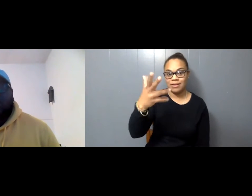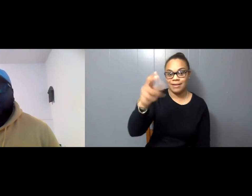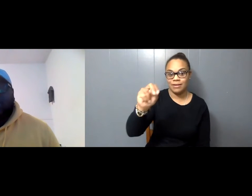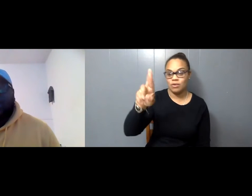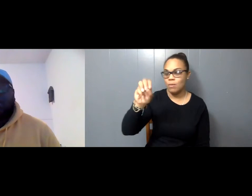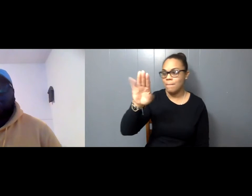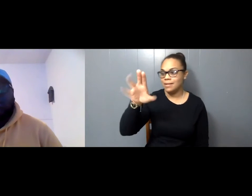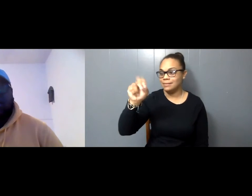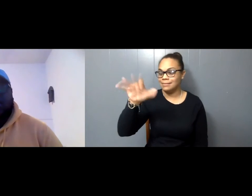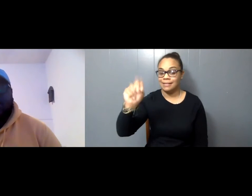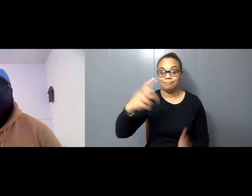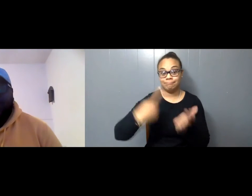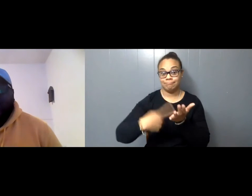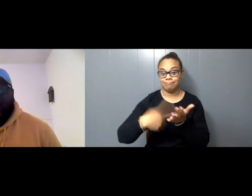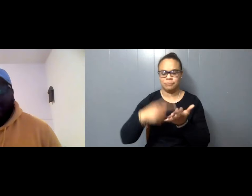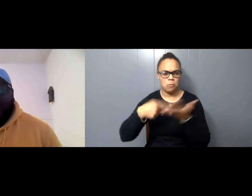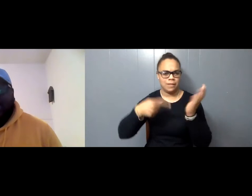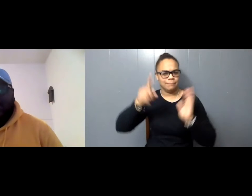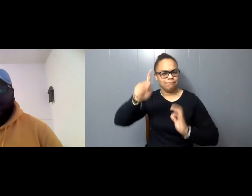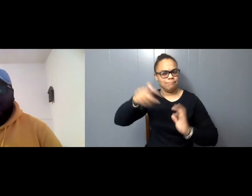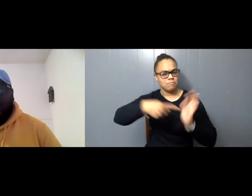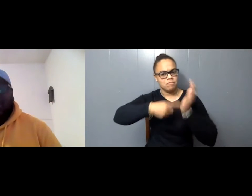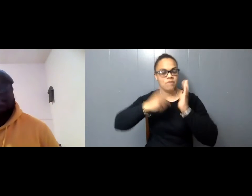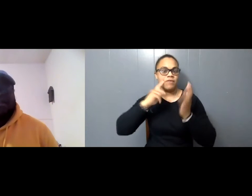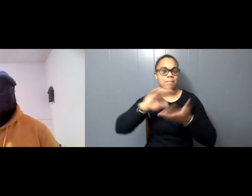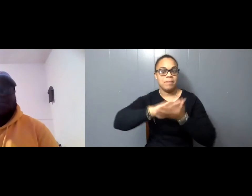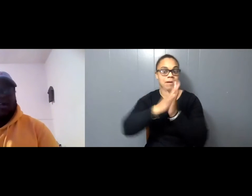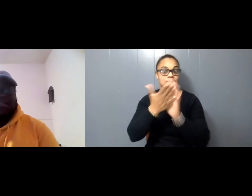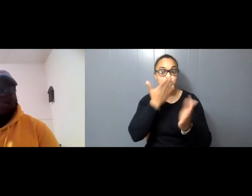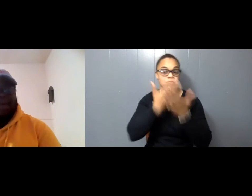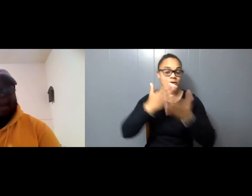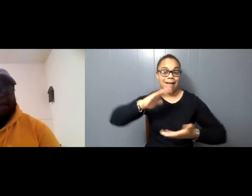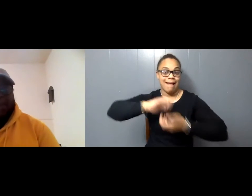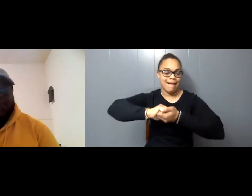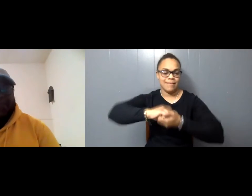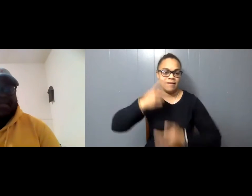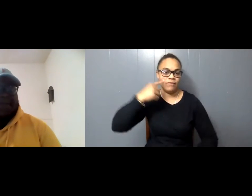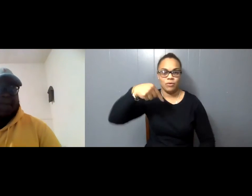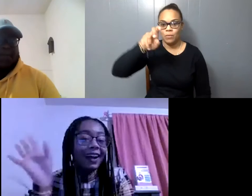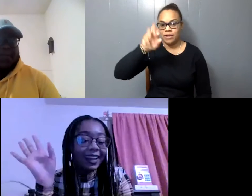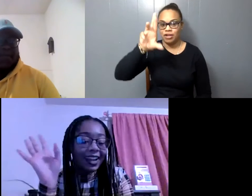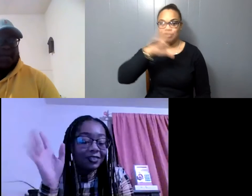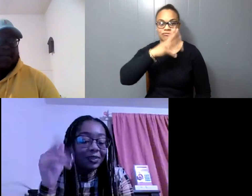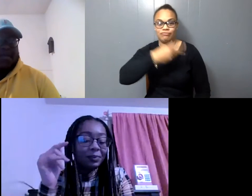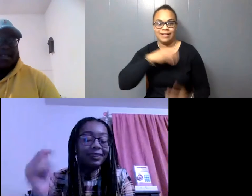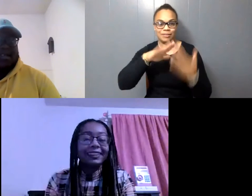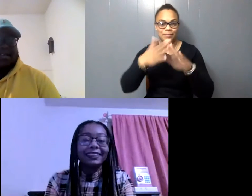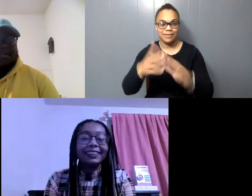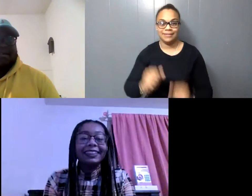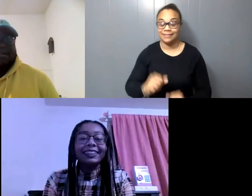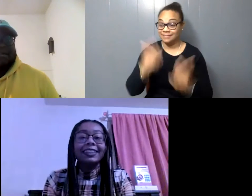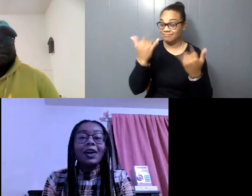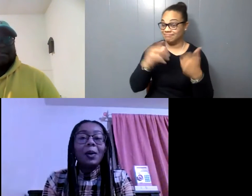ally to queer and trans communities. And with that said, I will hand it off to Morgan. Hi,